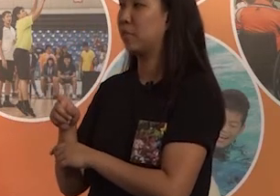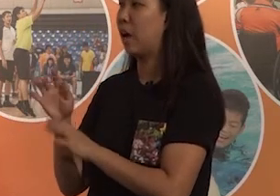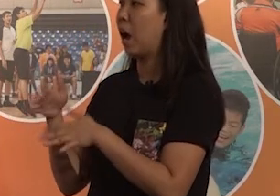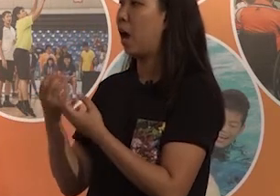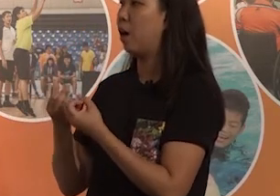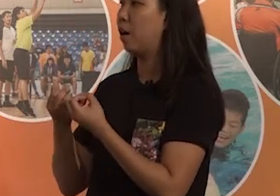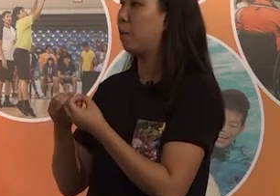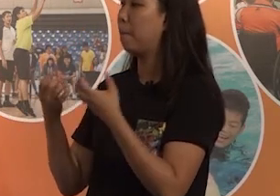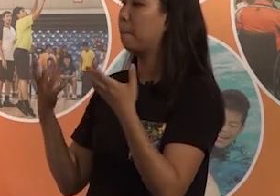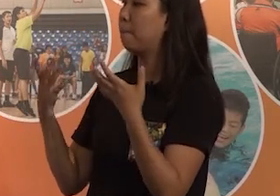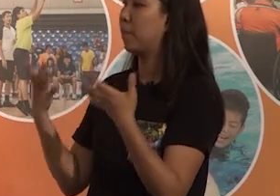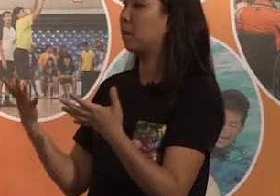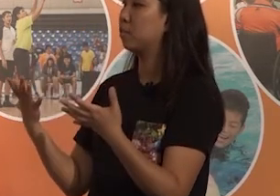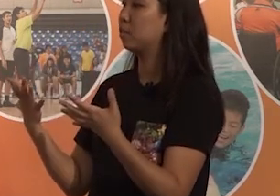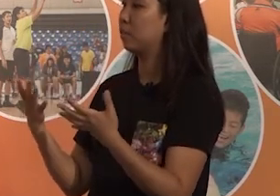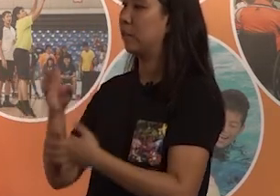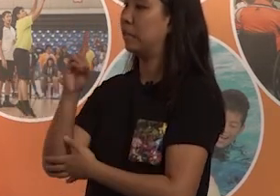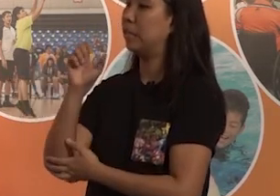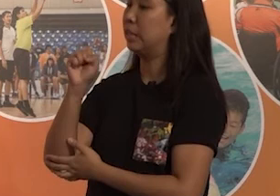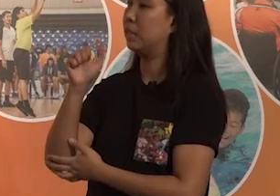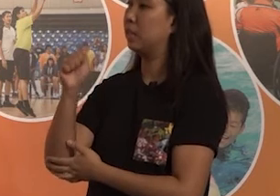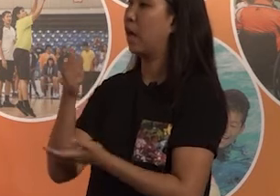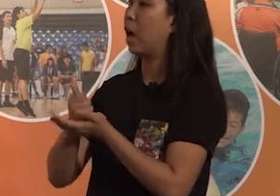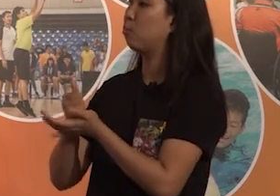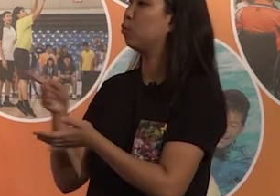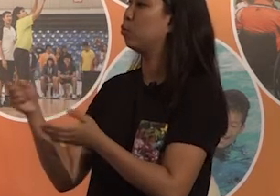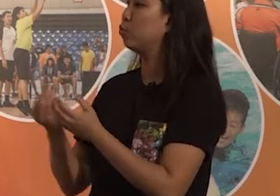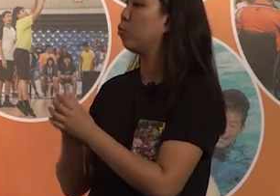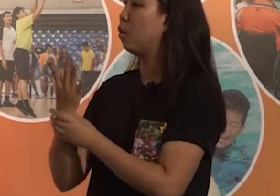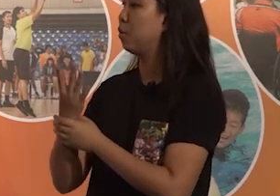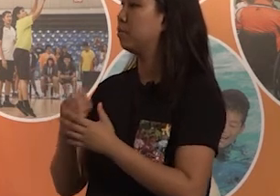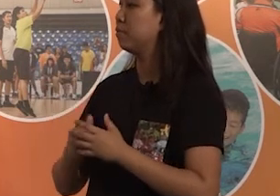much does the DSA help you to grow?